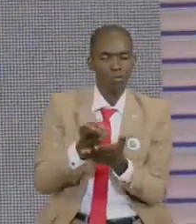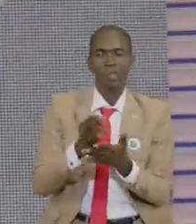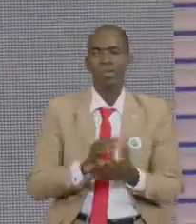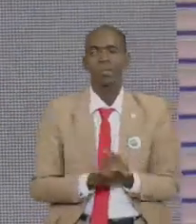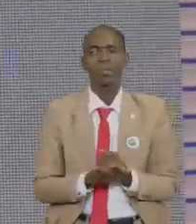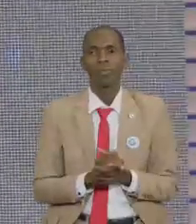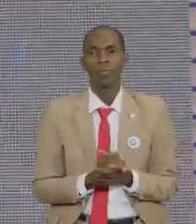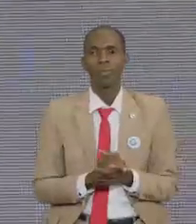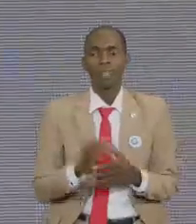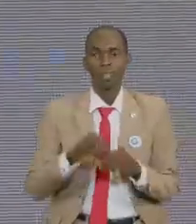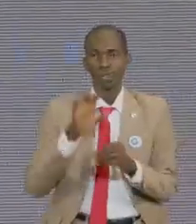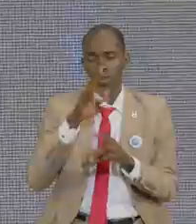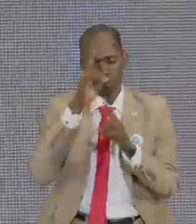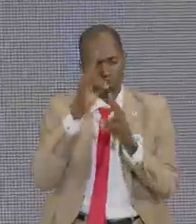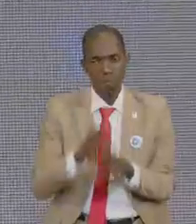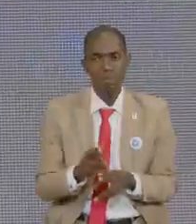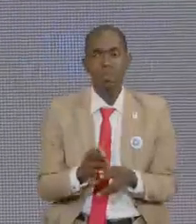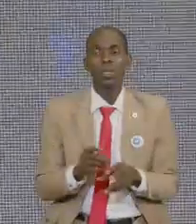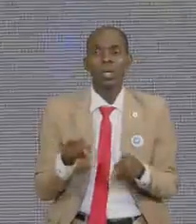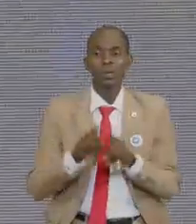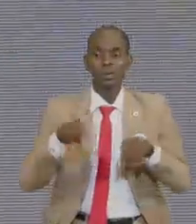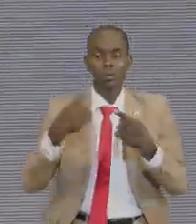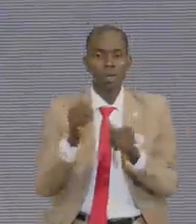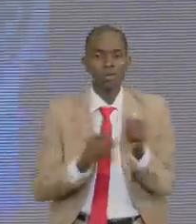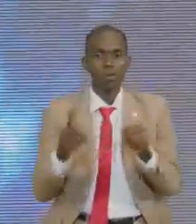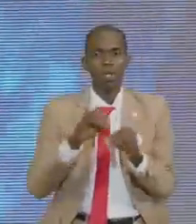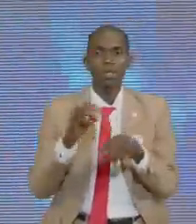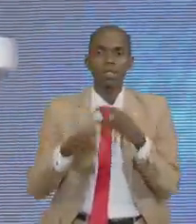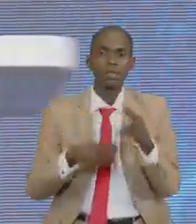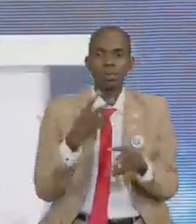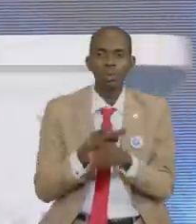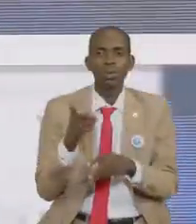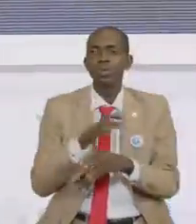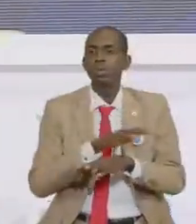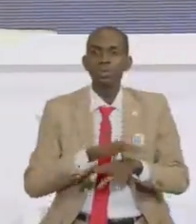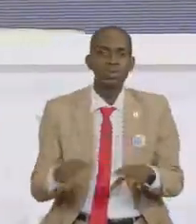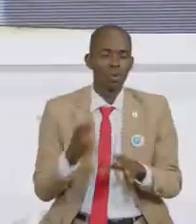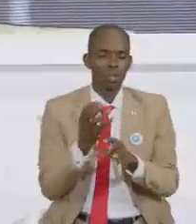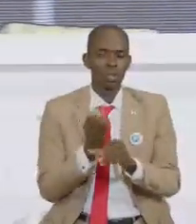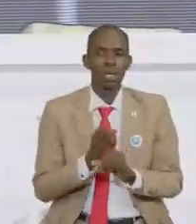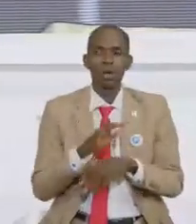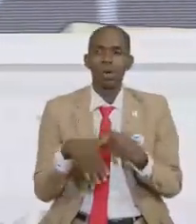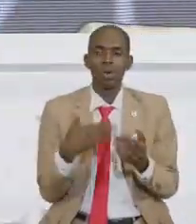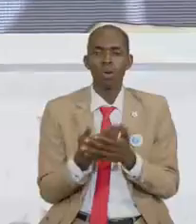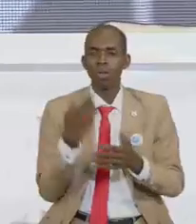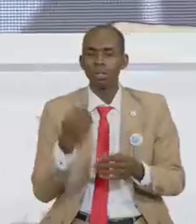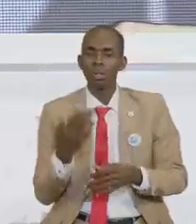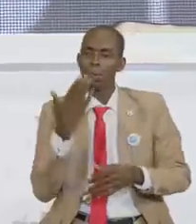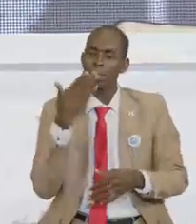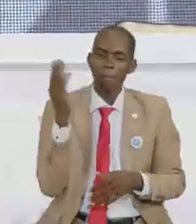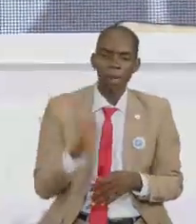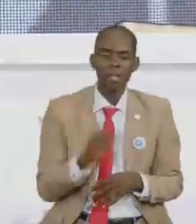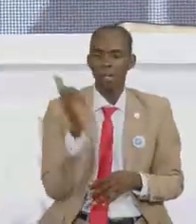As you go around in the world, you don't catch all the evil and the falsehood they have.